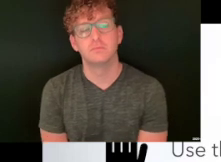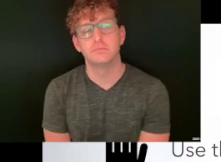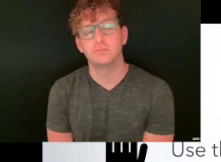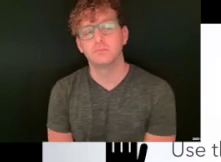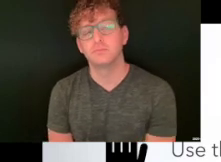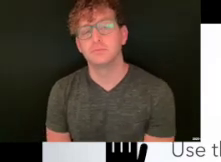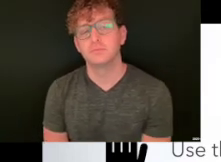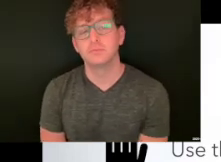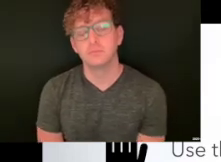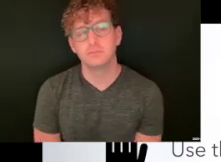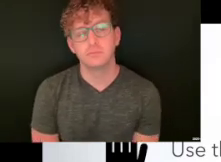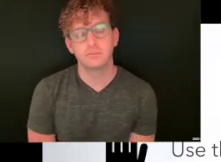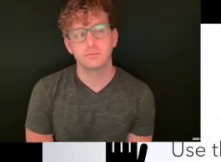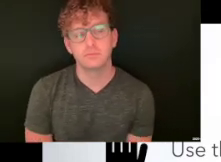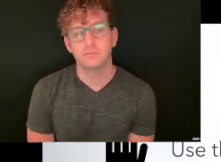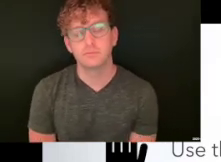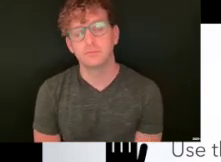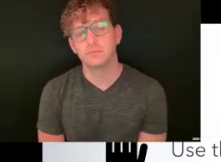Okay, well,